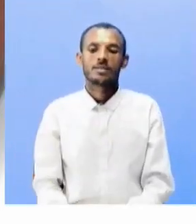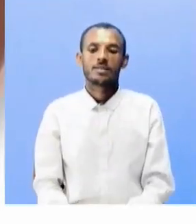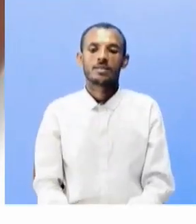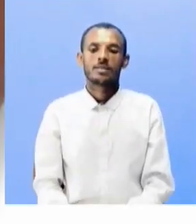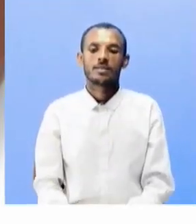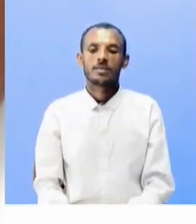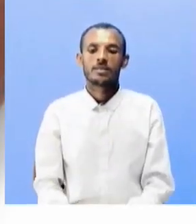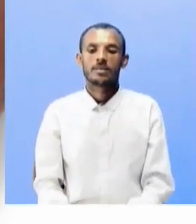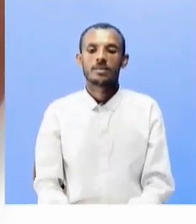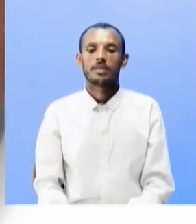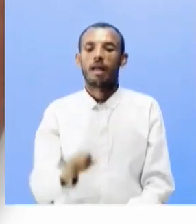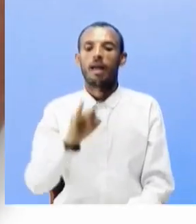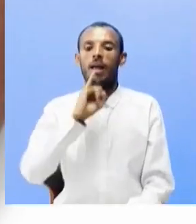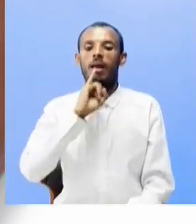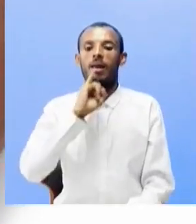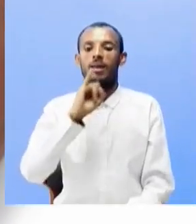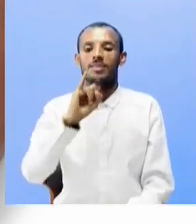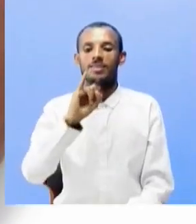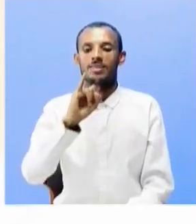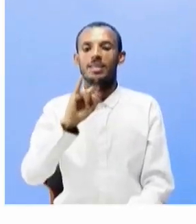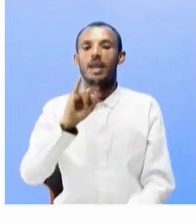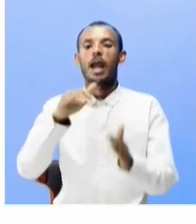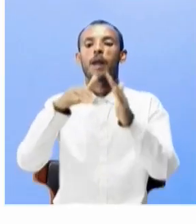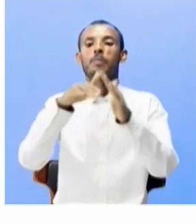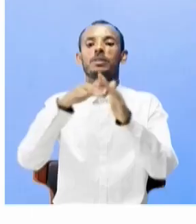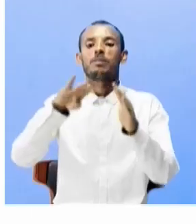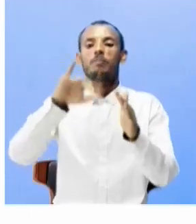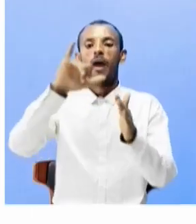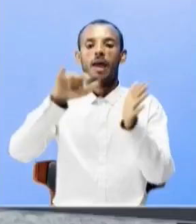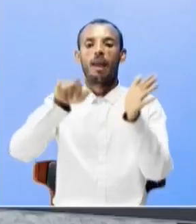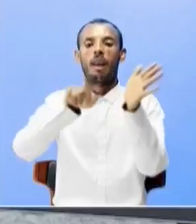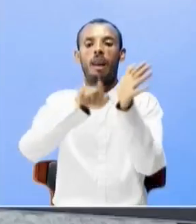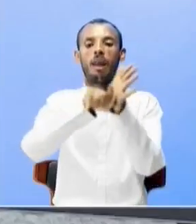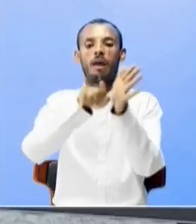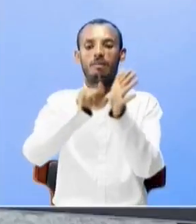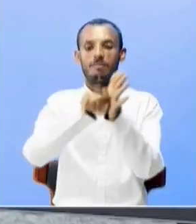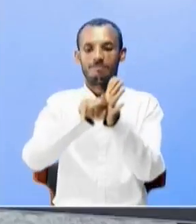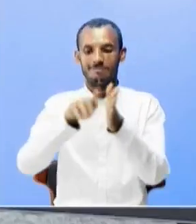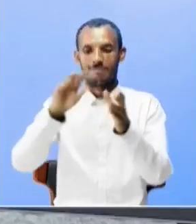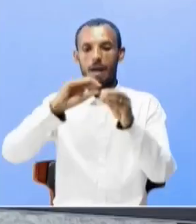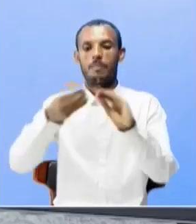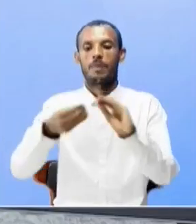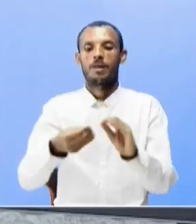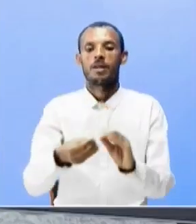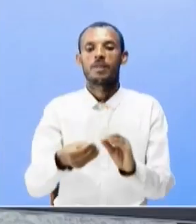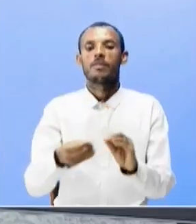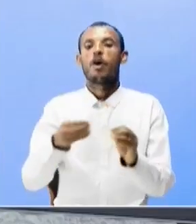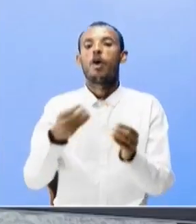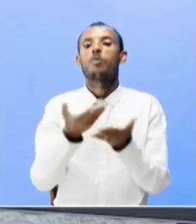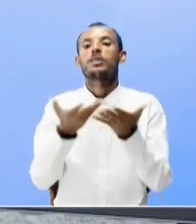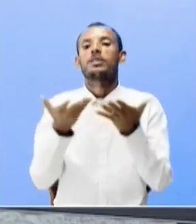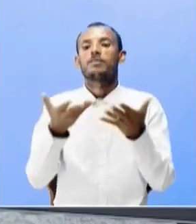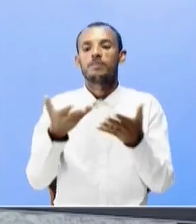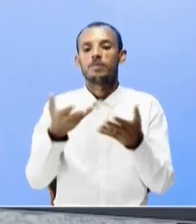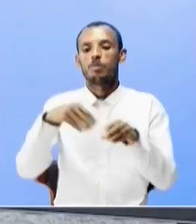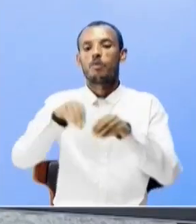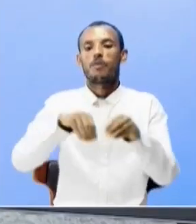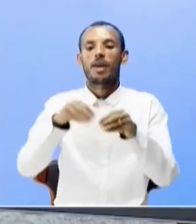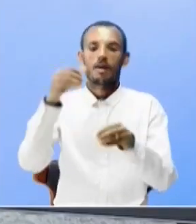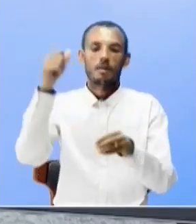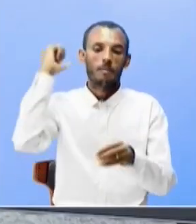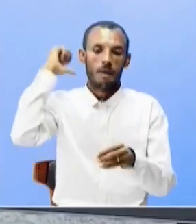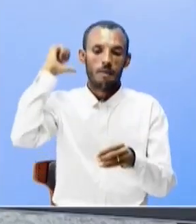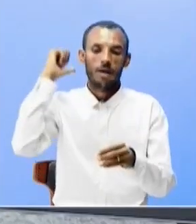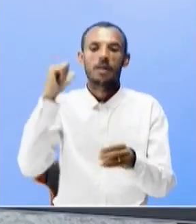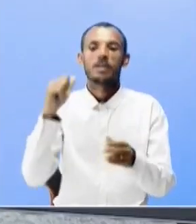backward is represented by negative. If a certain object moves 4 units back, it becomes